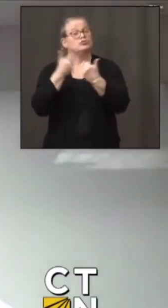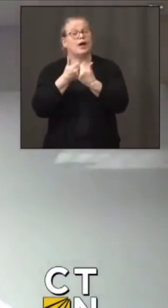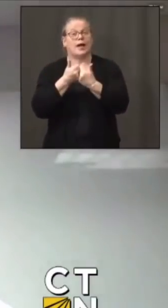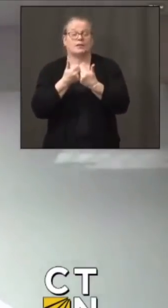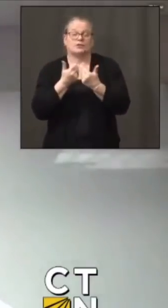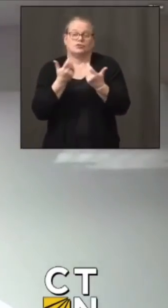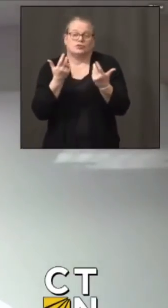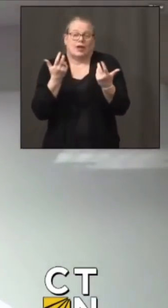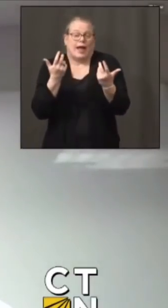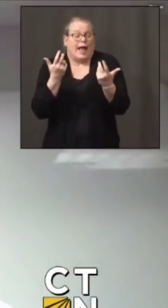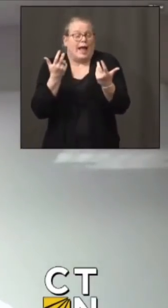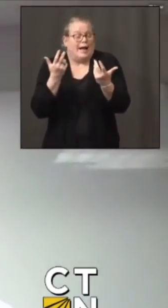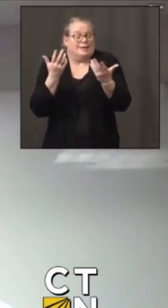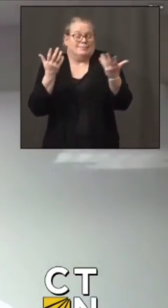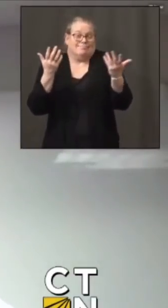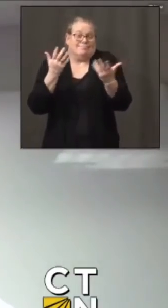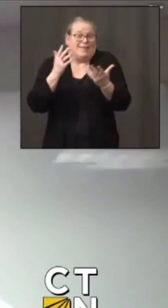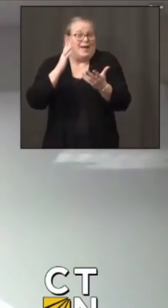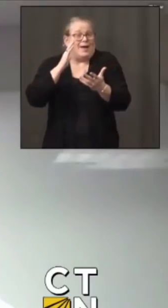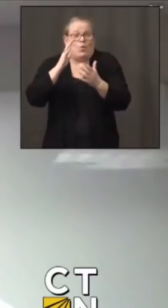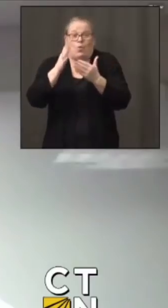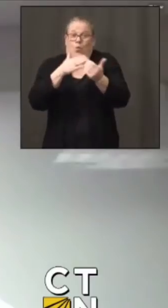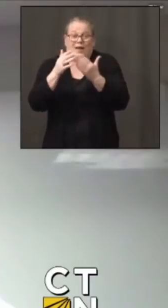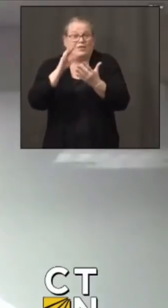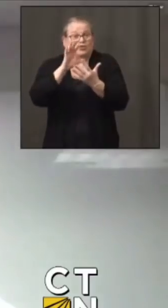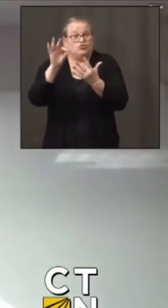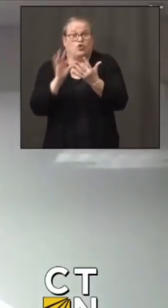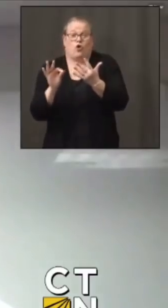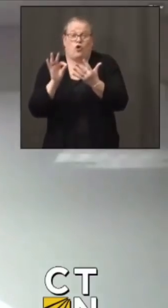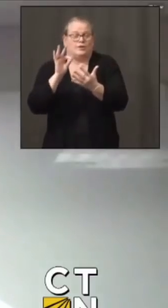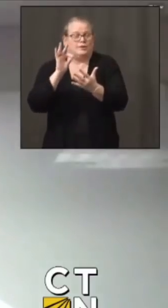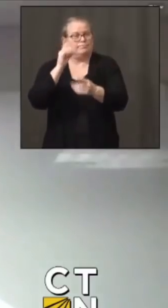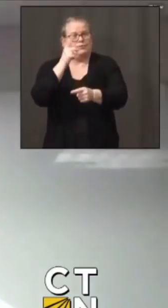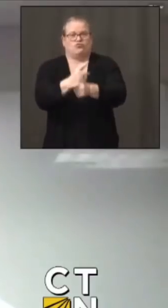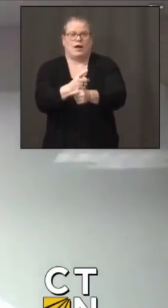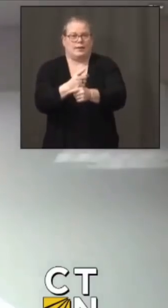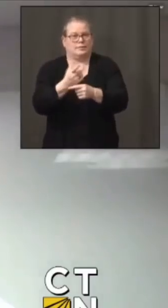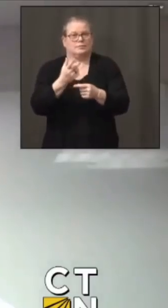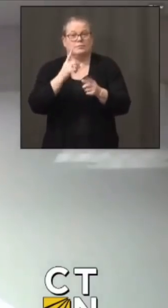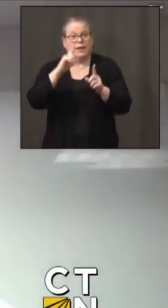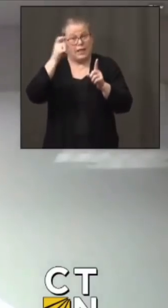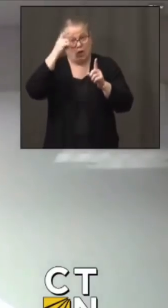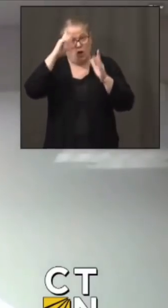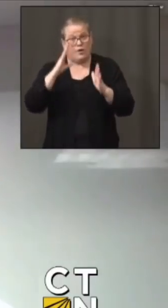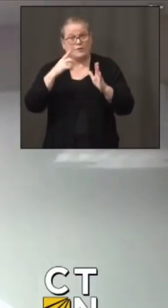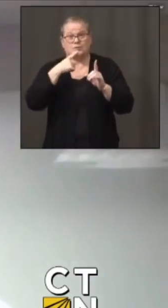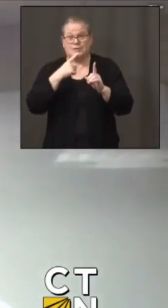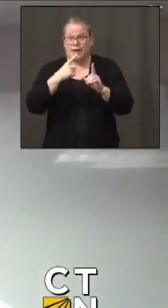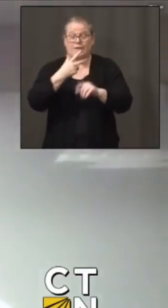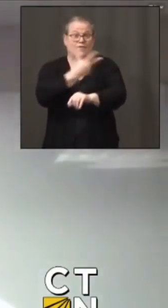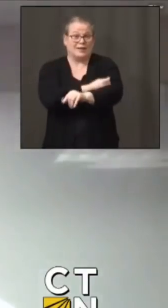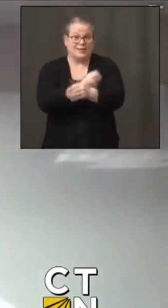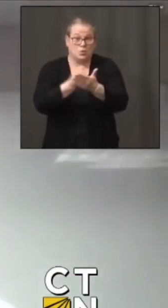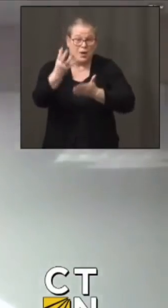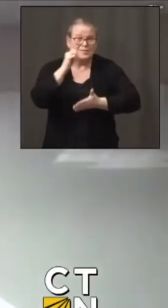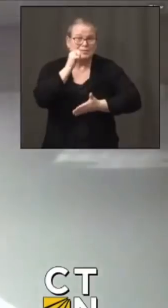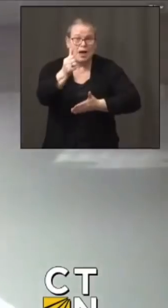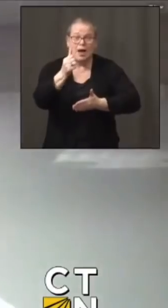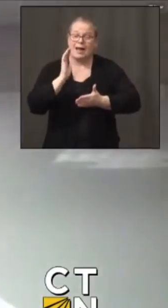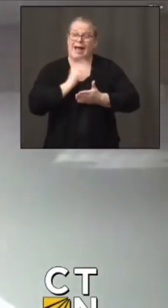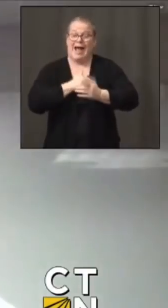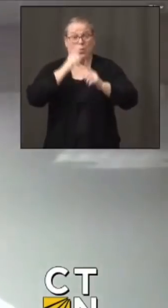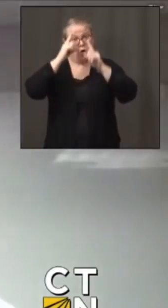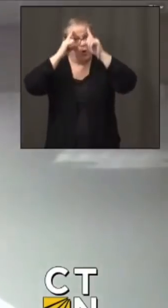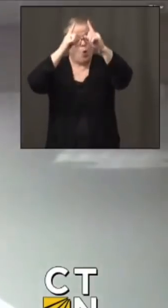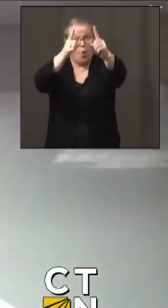right. We, as the governor says, we have no intention of wasting any vaccine. We have every intention of getting every single